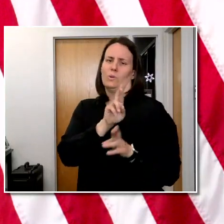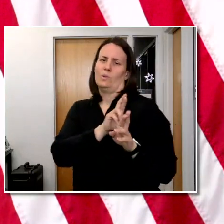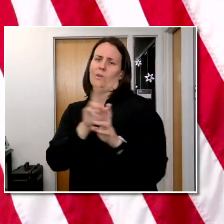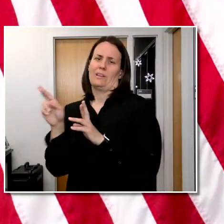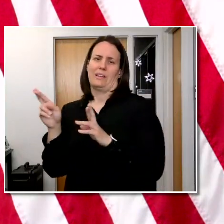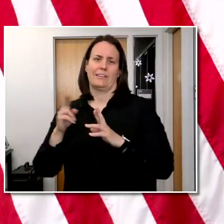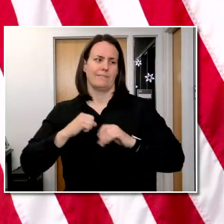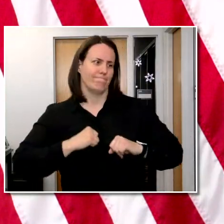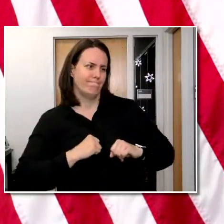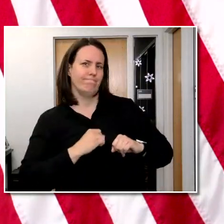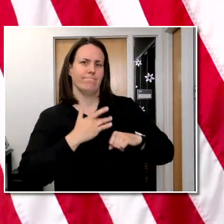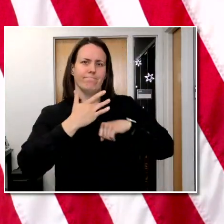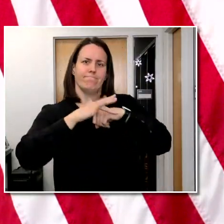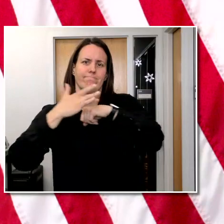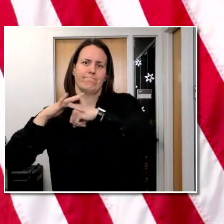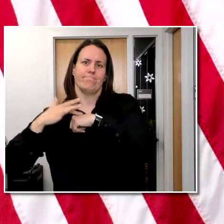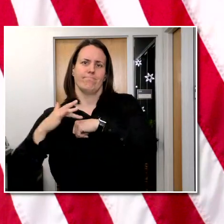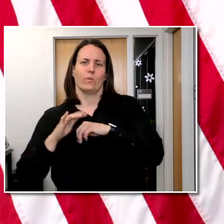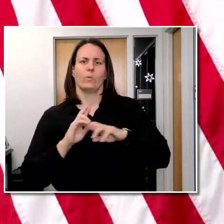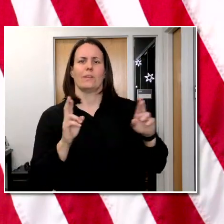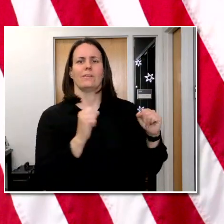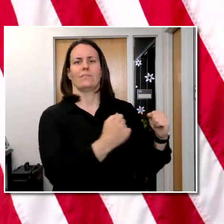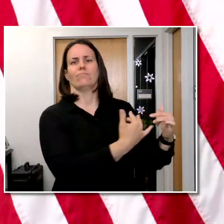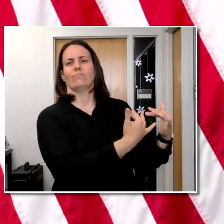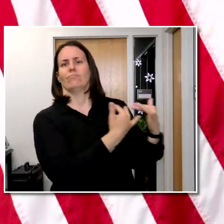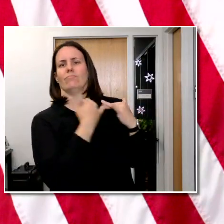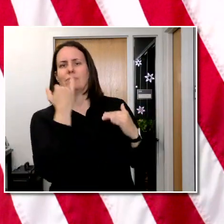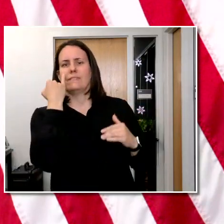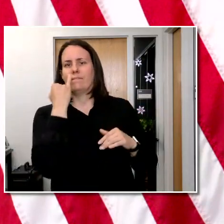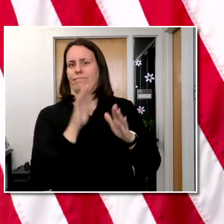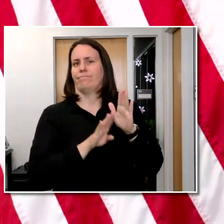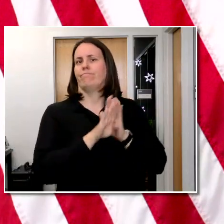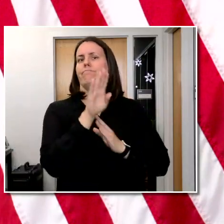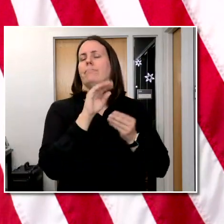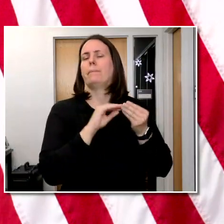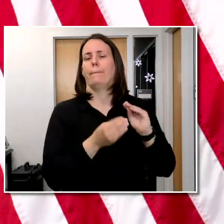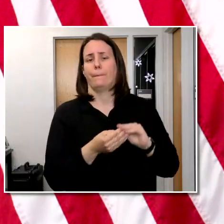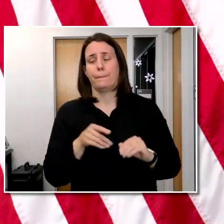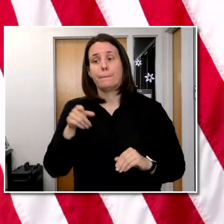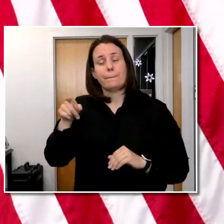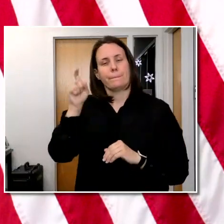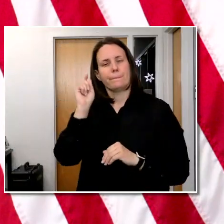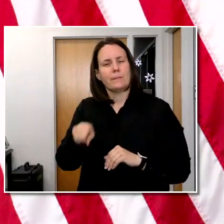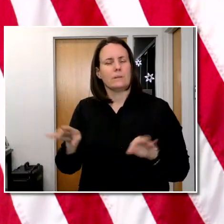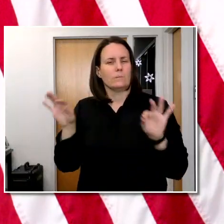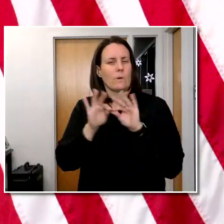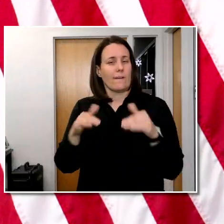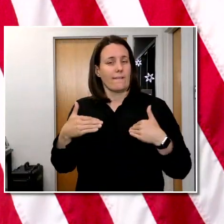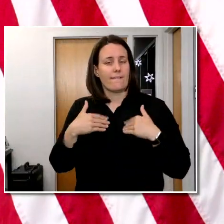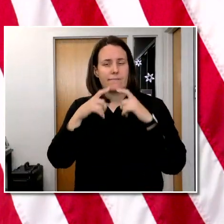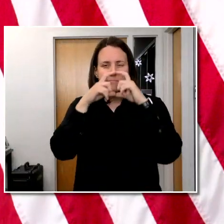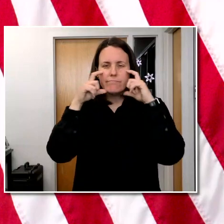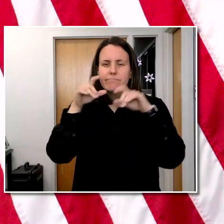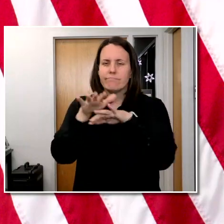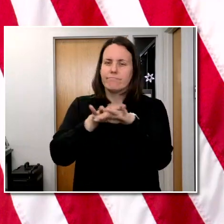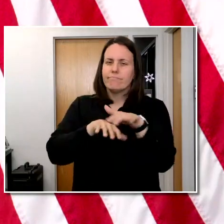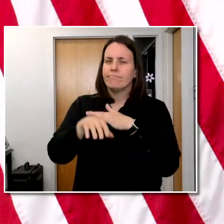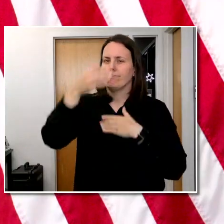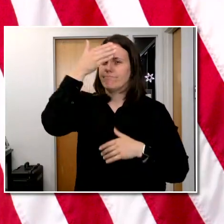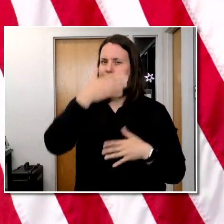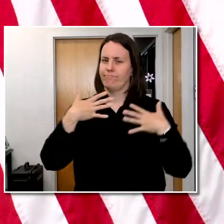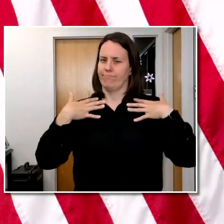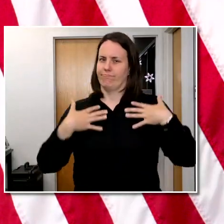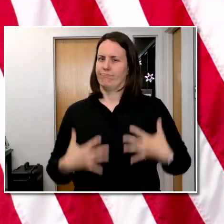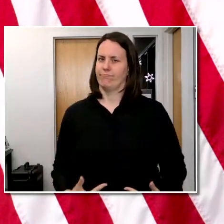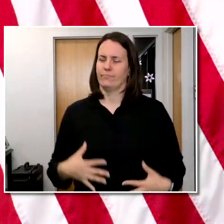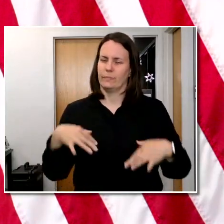our frontline workers have enough personal protective equipment. But there's so much more to patient care than simply equipment. And when we talk